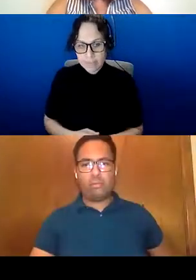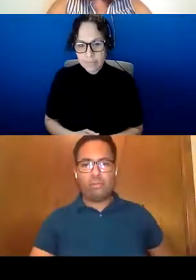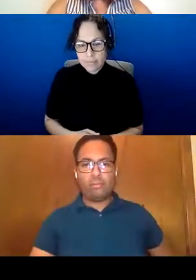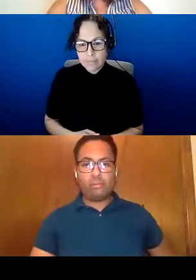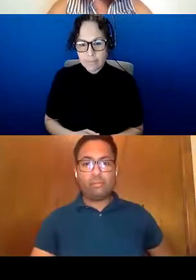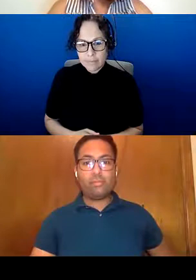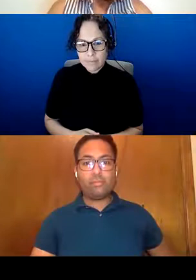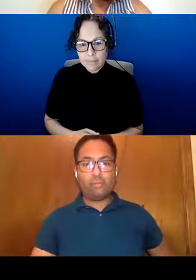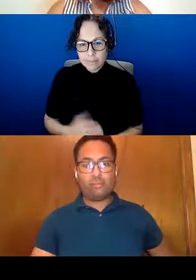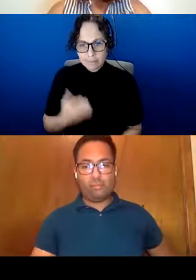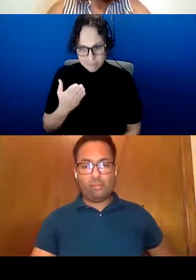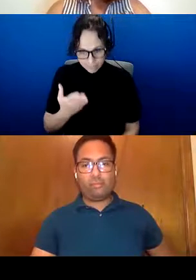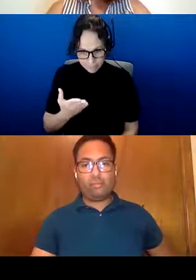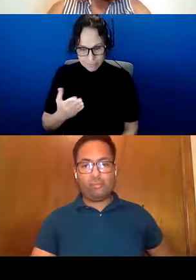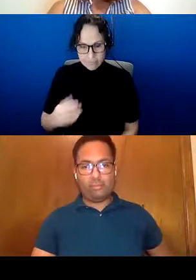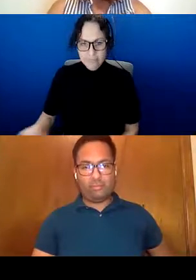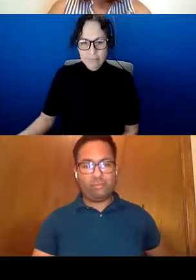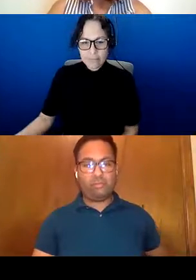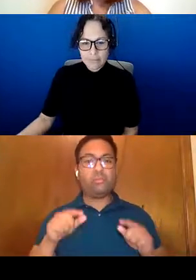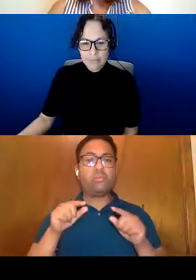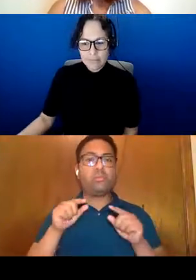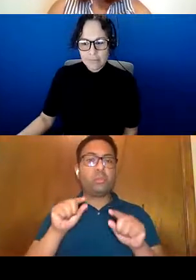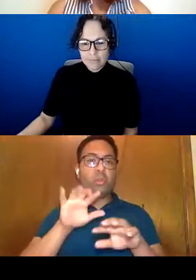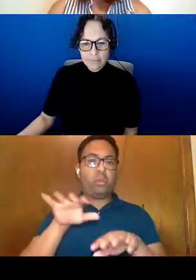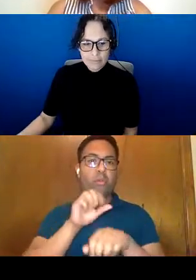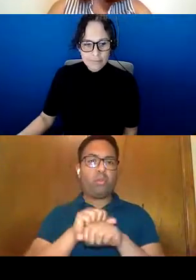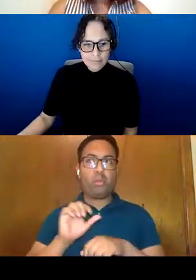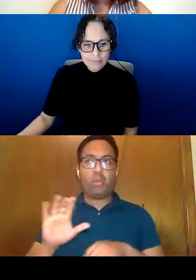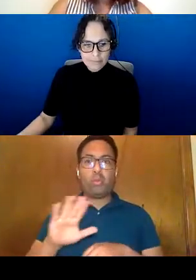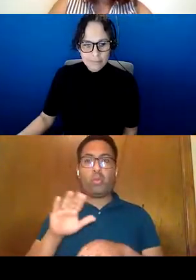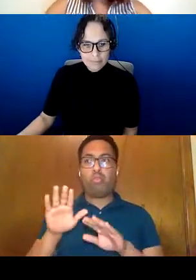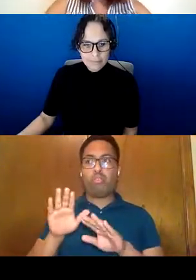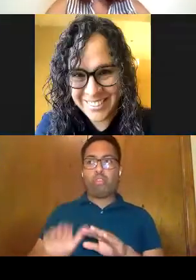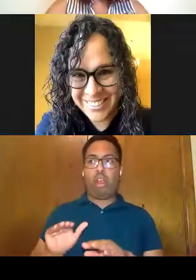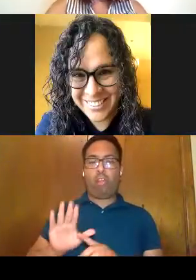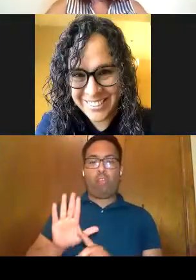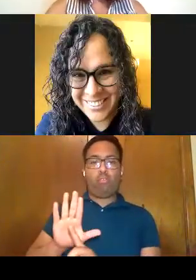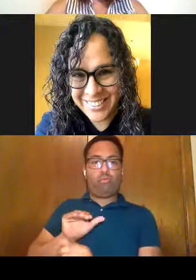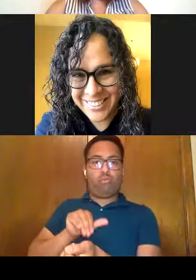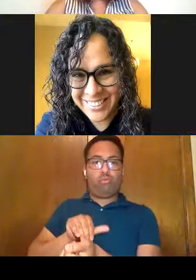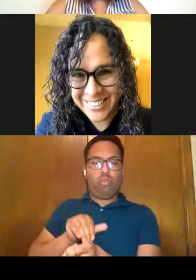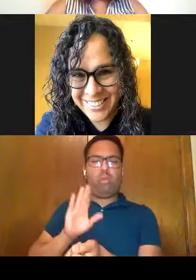During the visit, your child's healthcare provider will need your help with your child's exam.